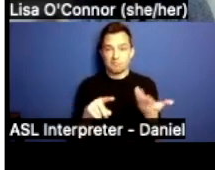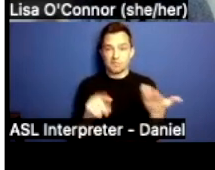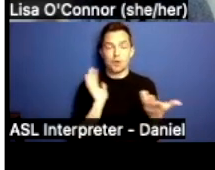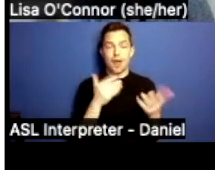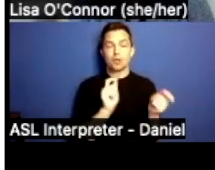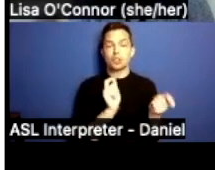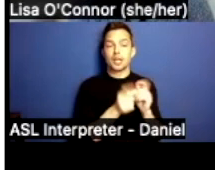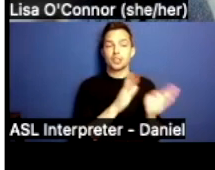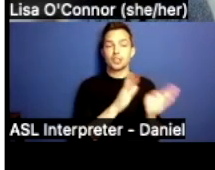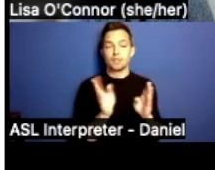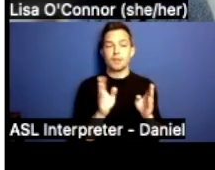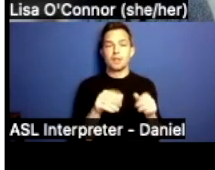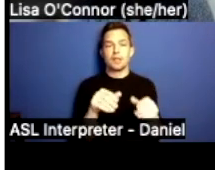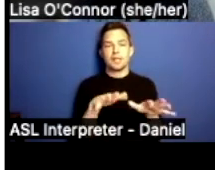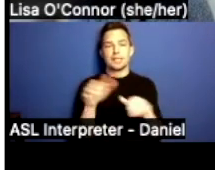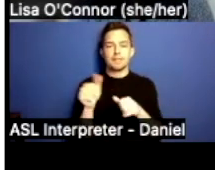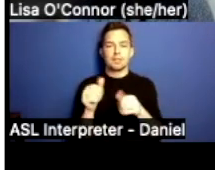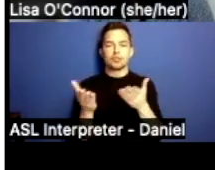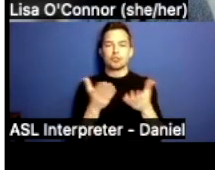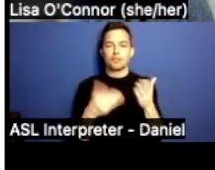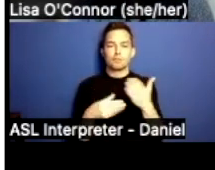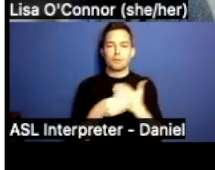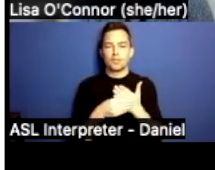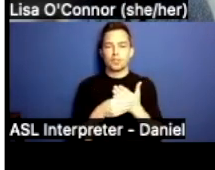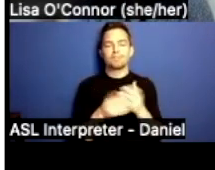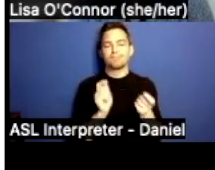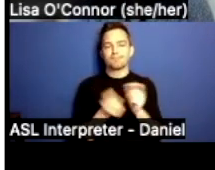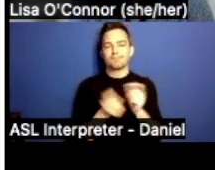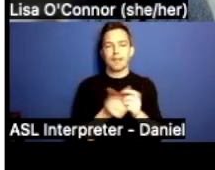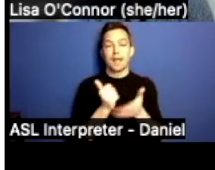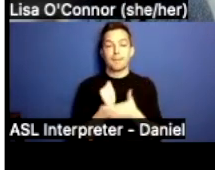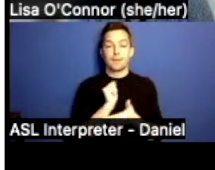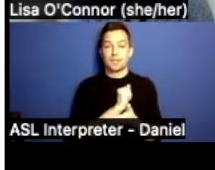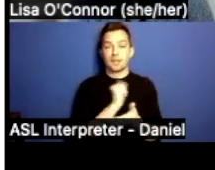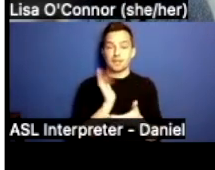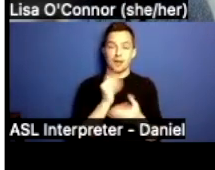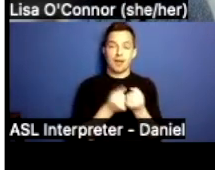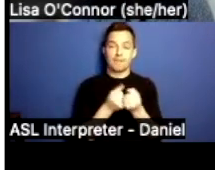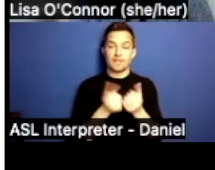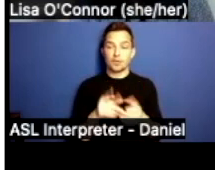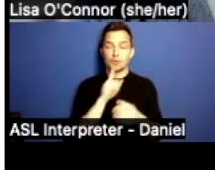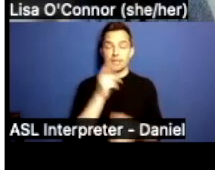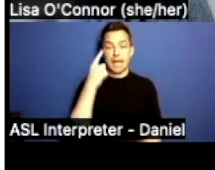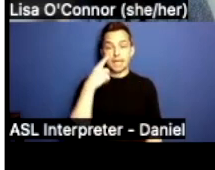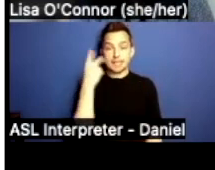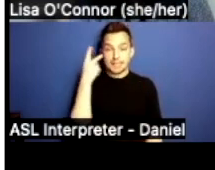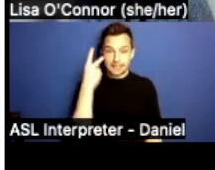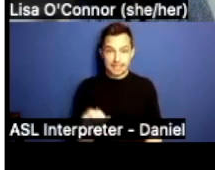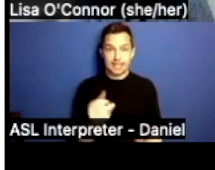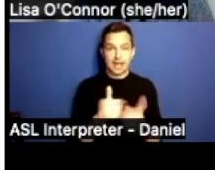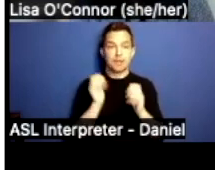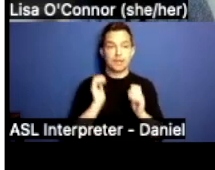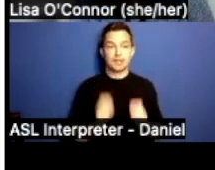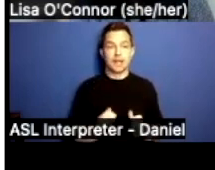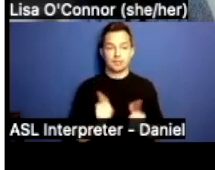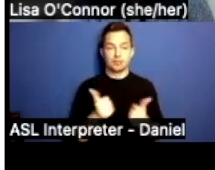really moving away from service provision to helping ourselves and our advocates really see how the client, the